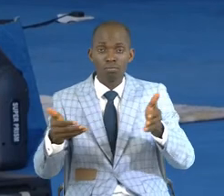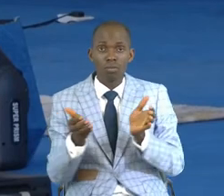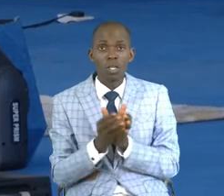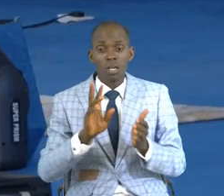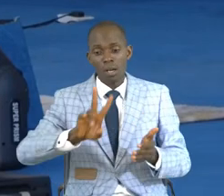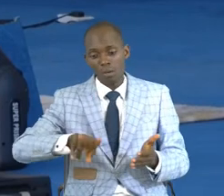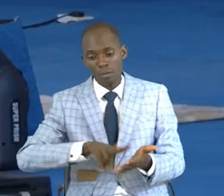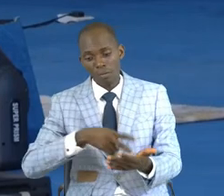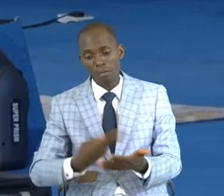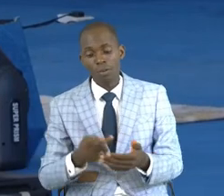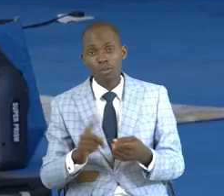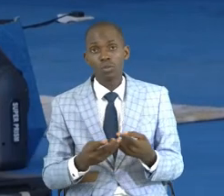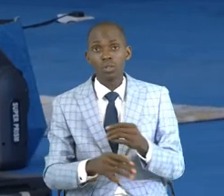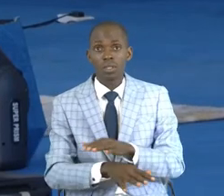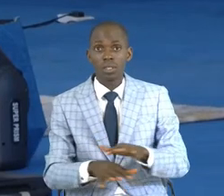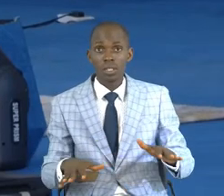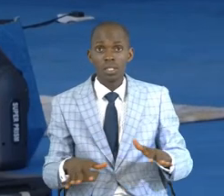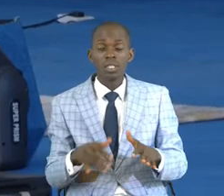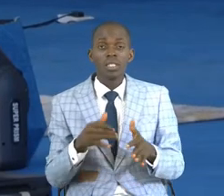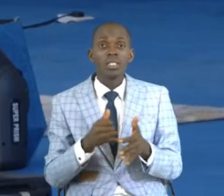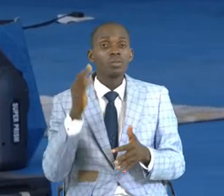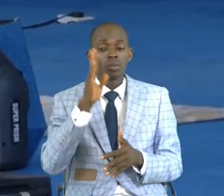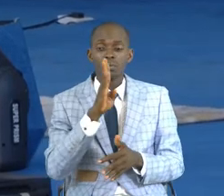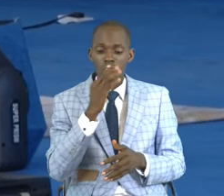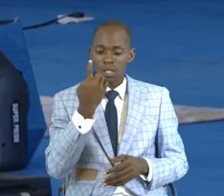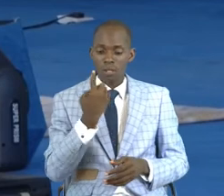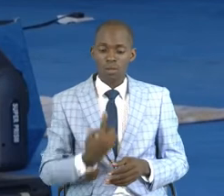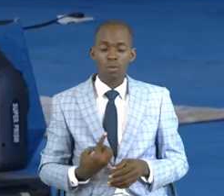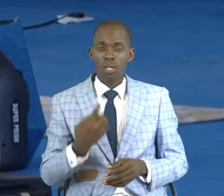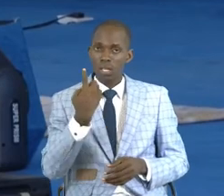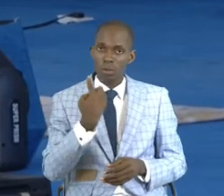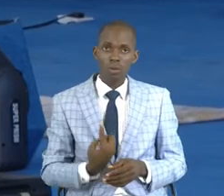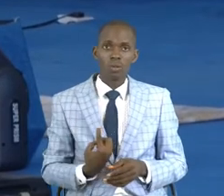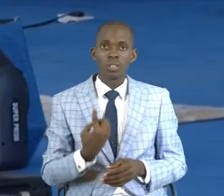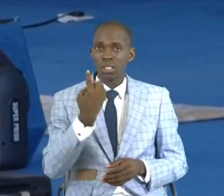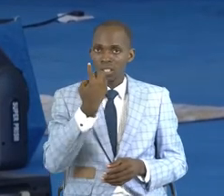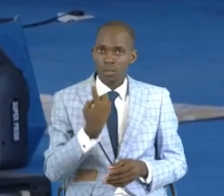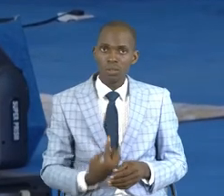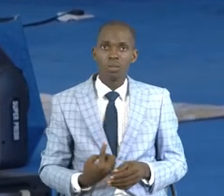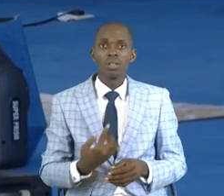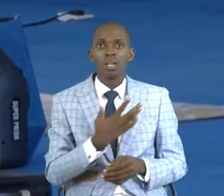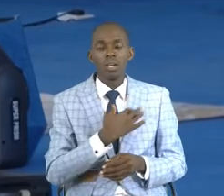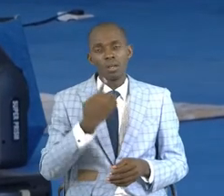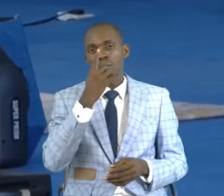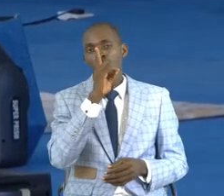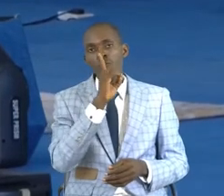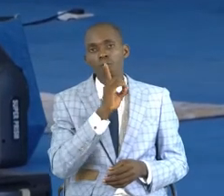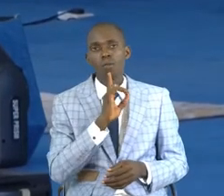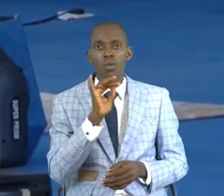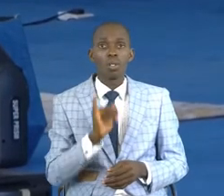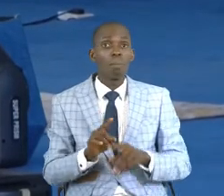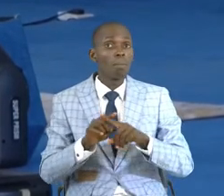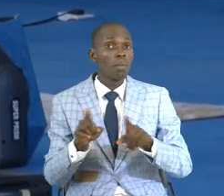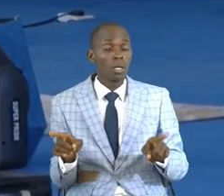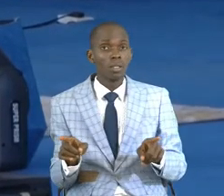ground, it will be alone, alone, alone and lonely. But if you